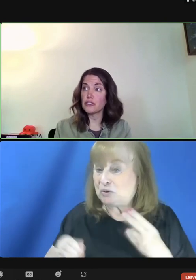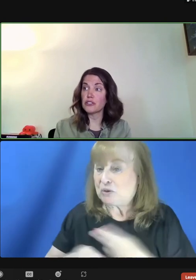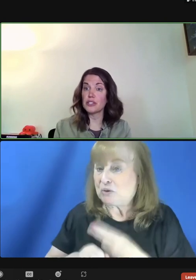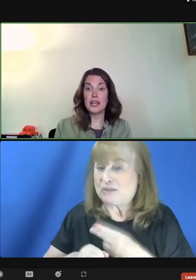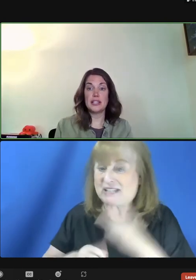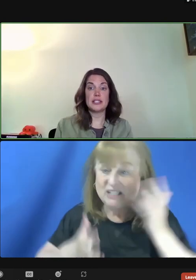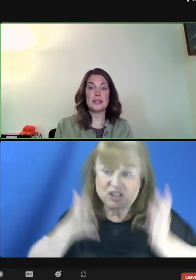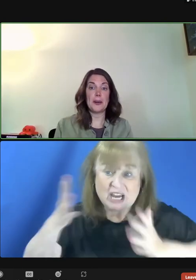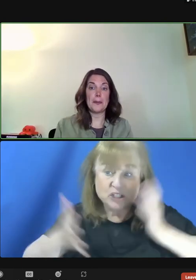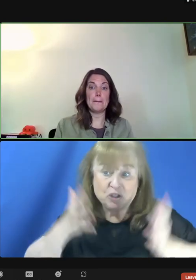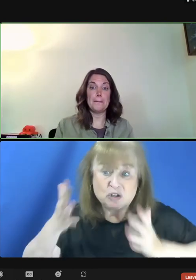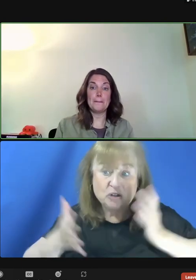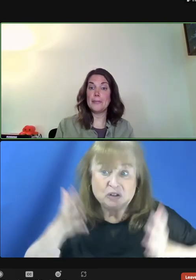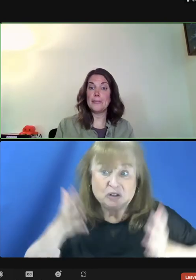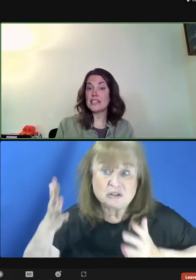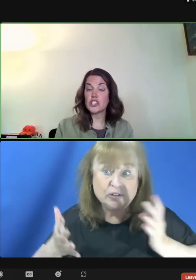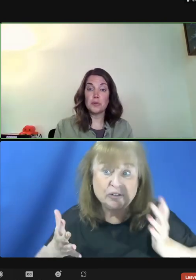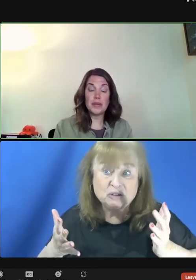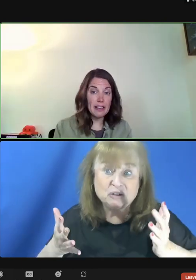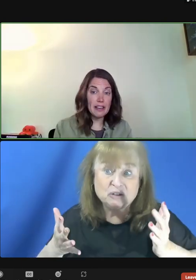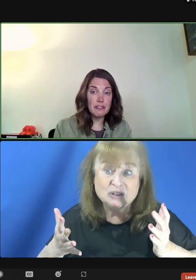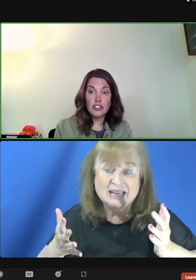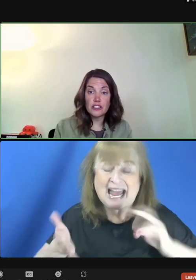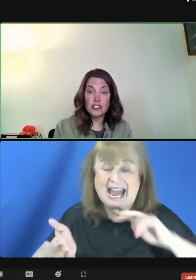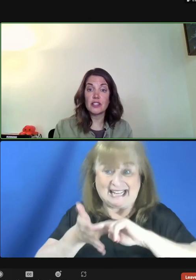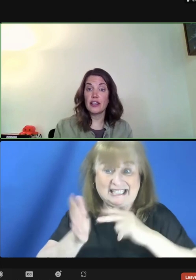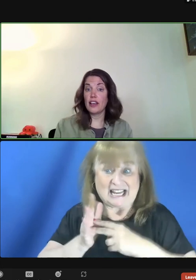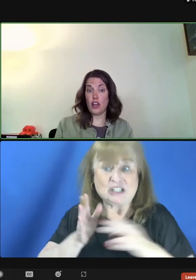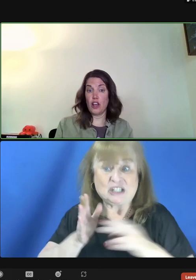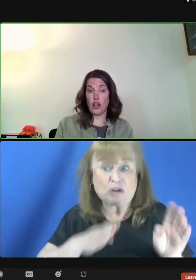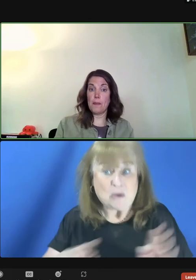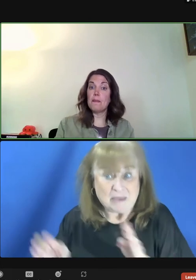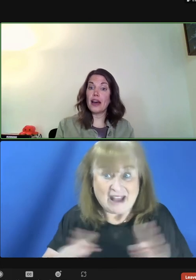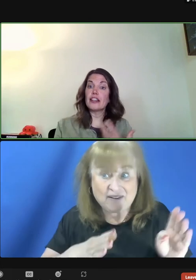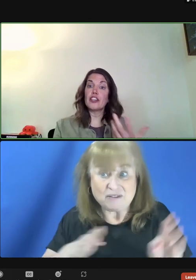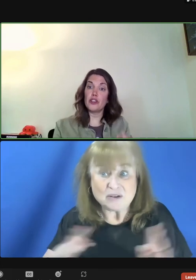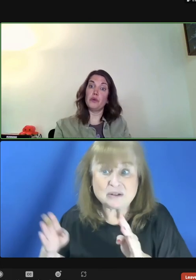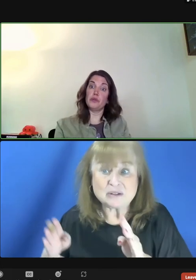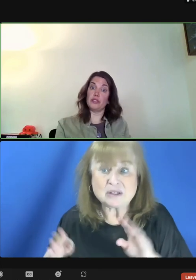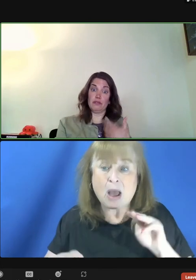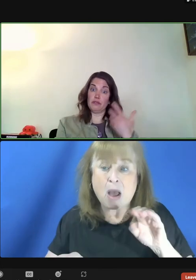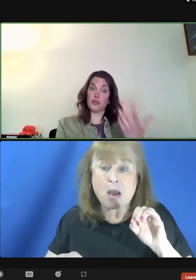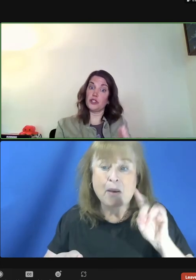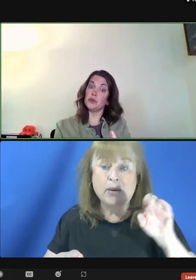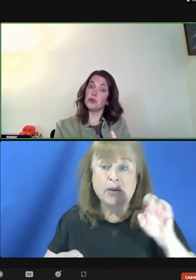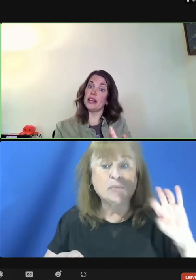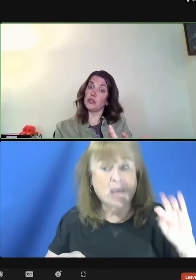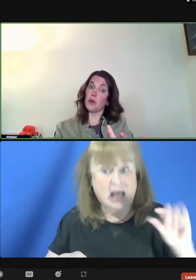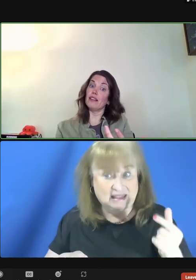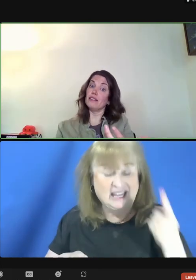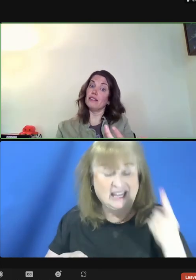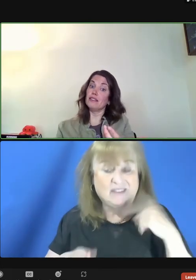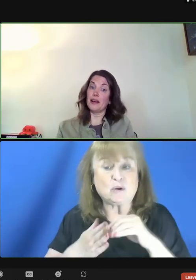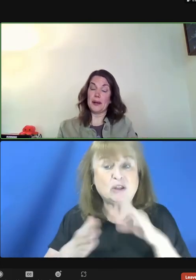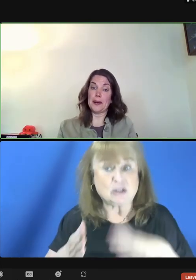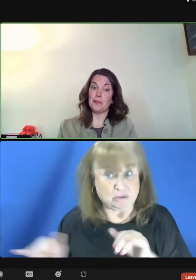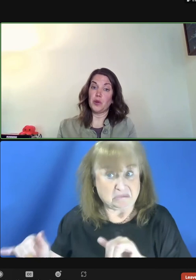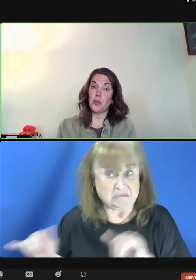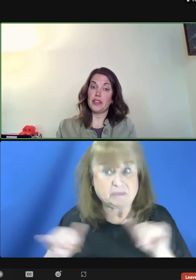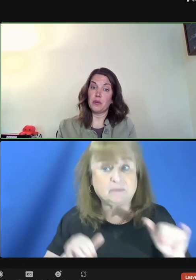some gestures, some intentional behaviors, modeling those for the student as